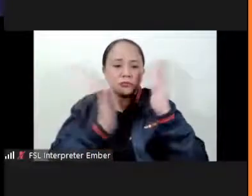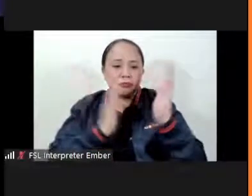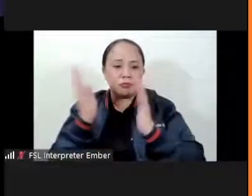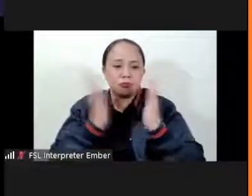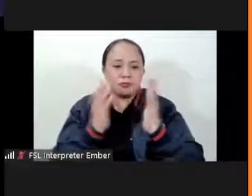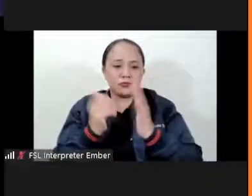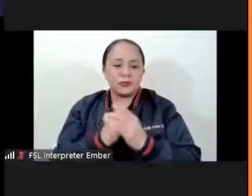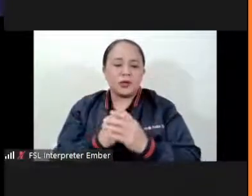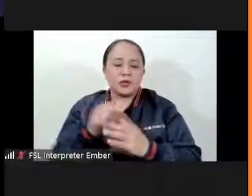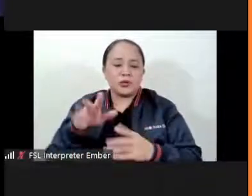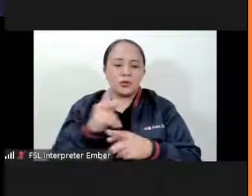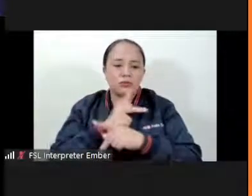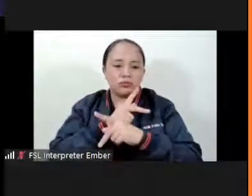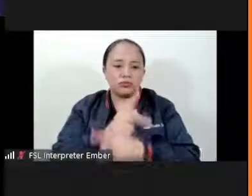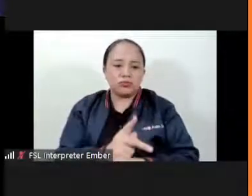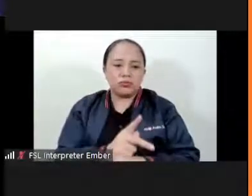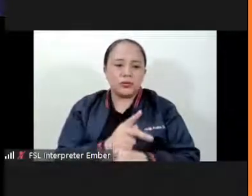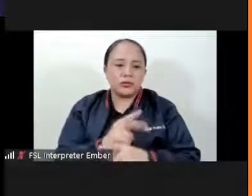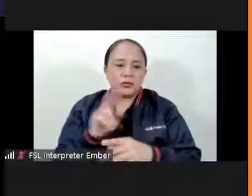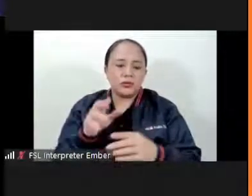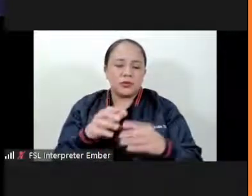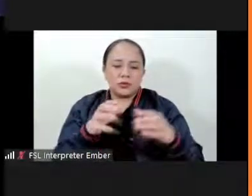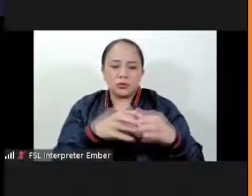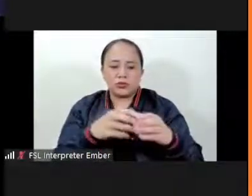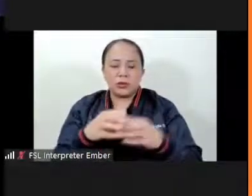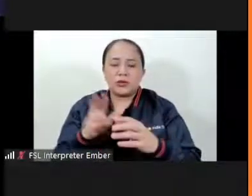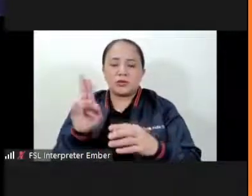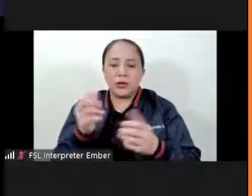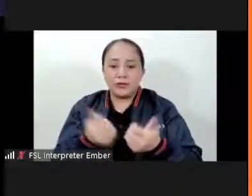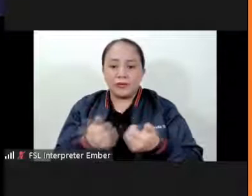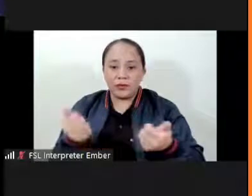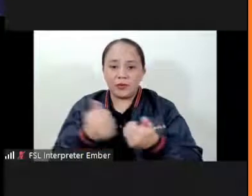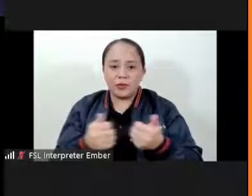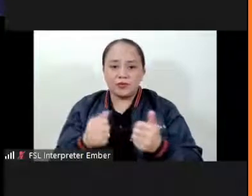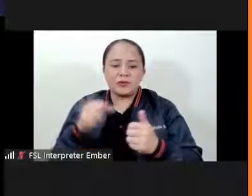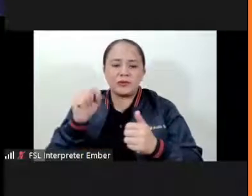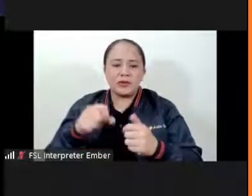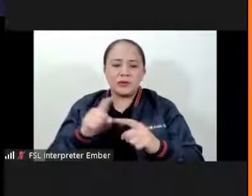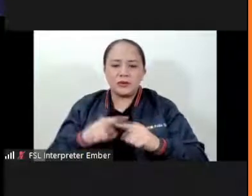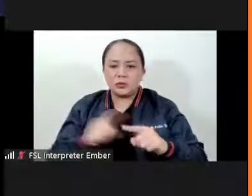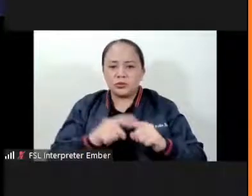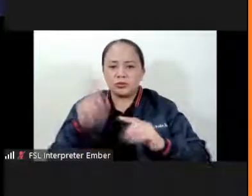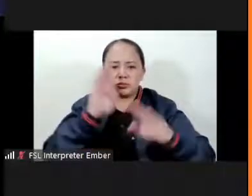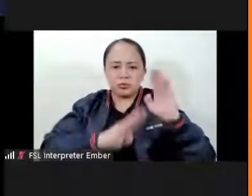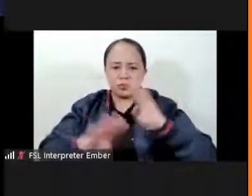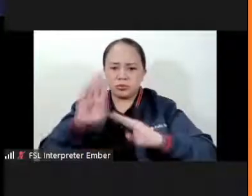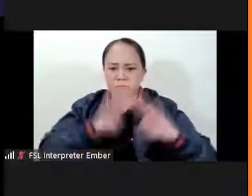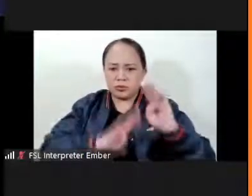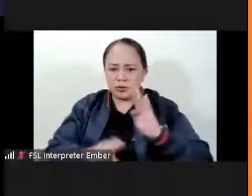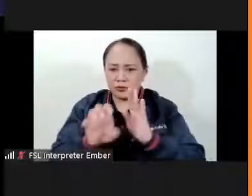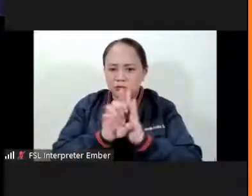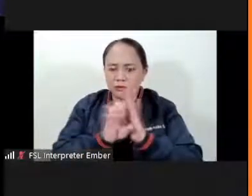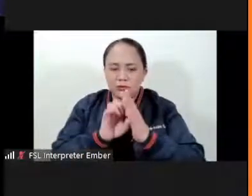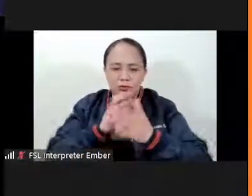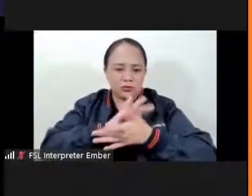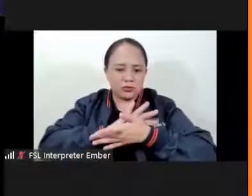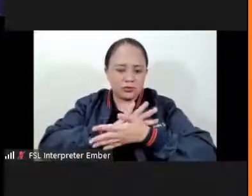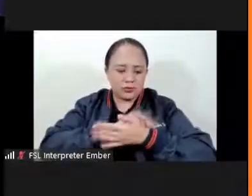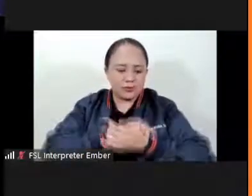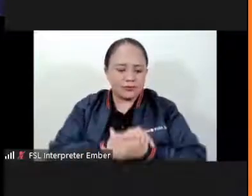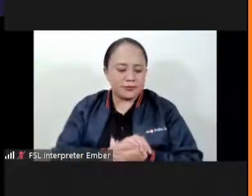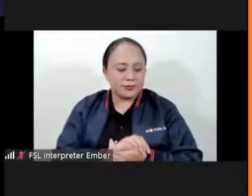Protection Unit accessible to each Filipino child despite the different challenges such as the pandemic.